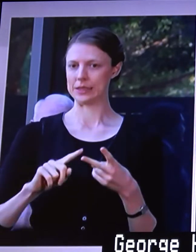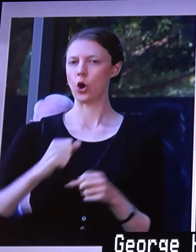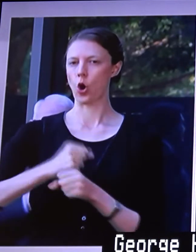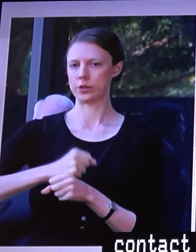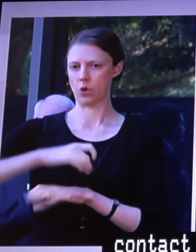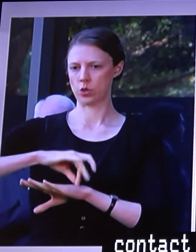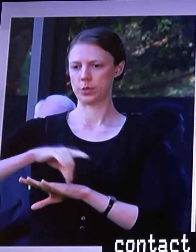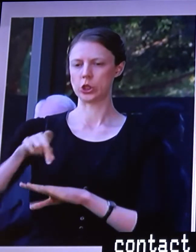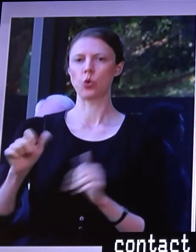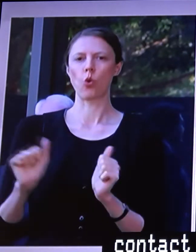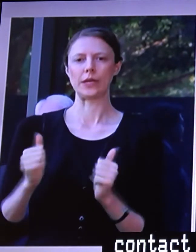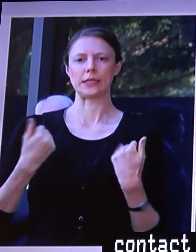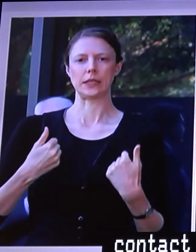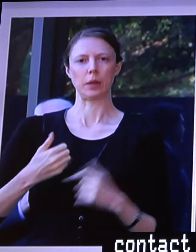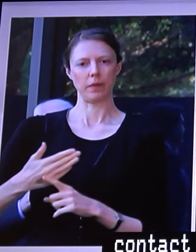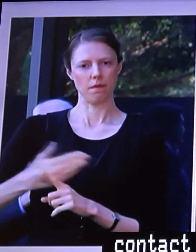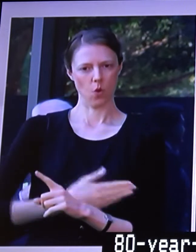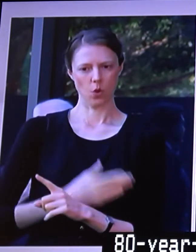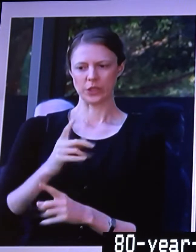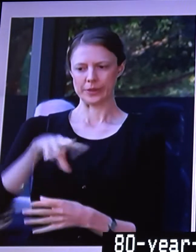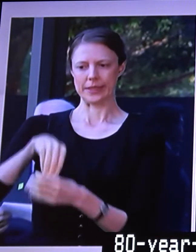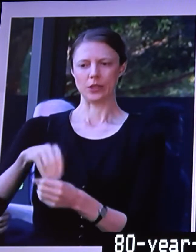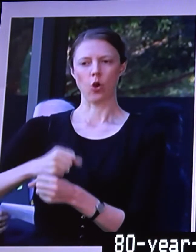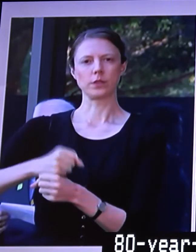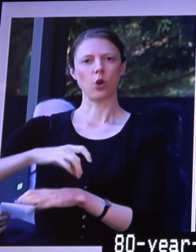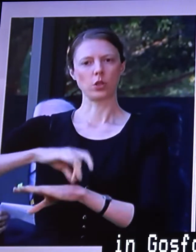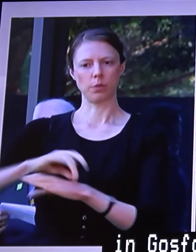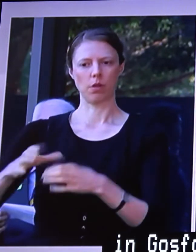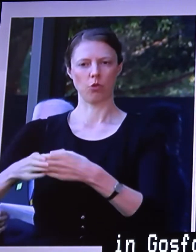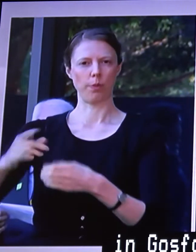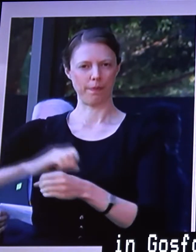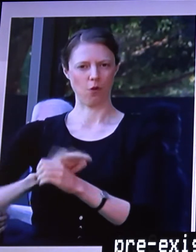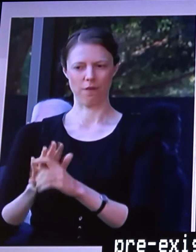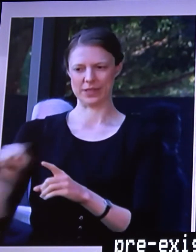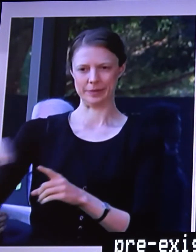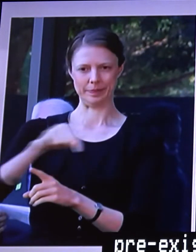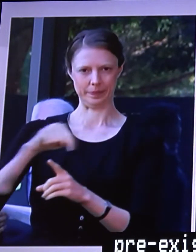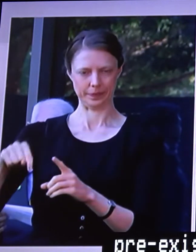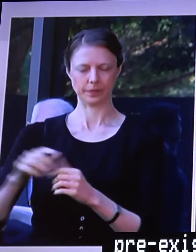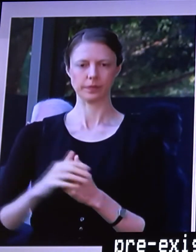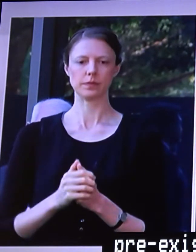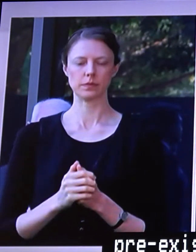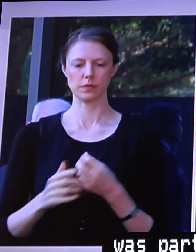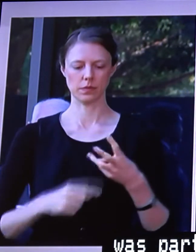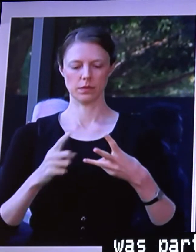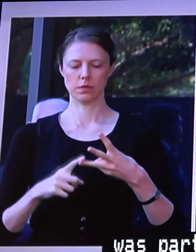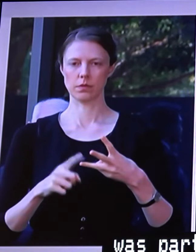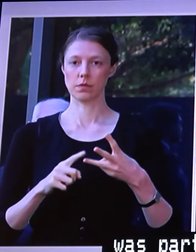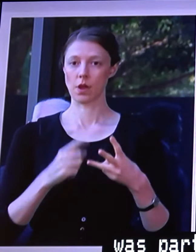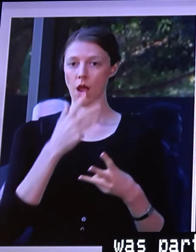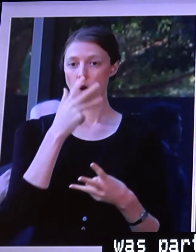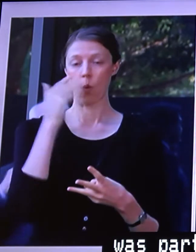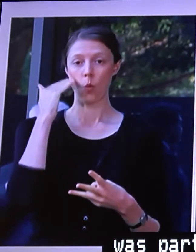pre-existing medical conditions who was part of a Gosford Hospital cluster, and a 92-year-old woman who was a resident of the